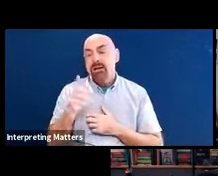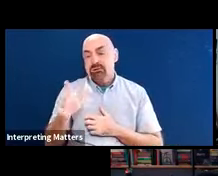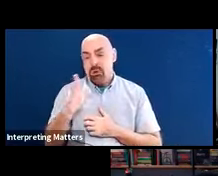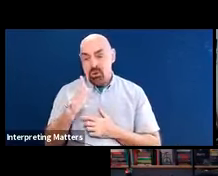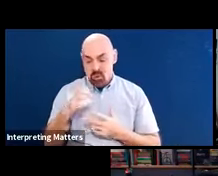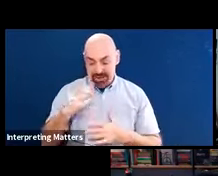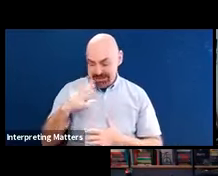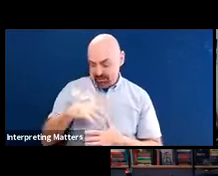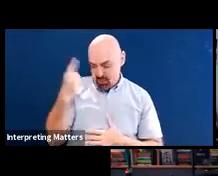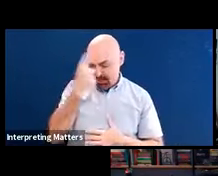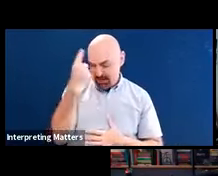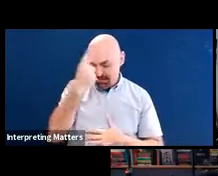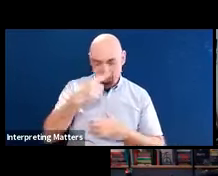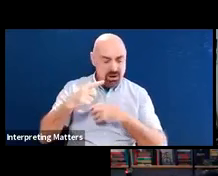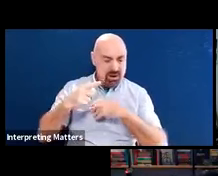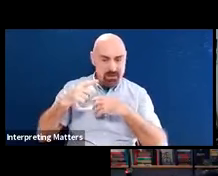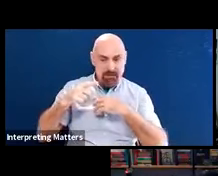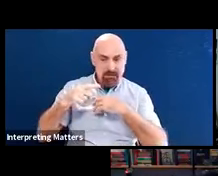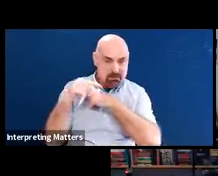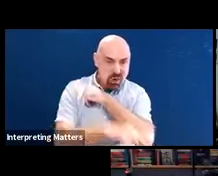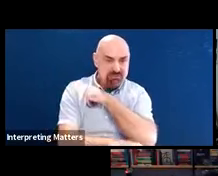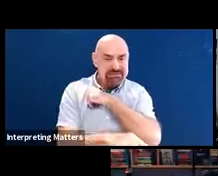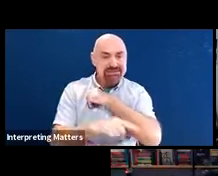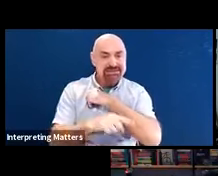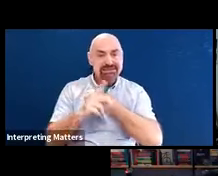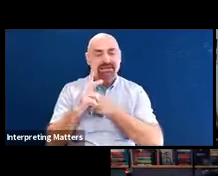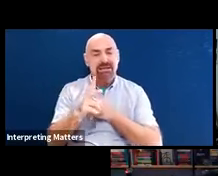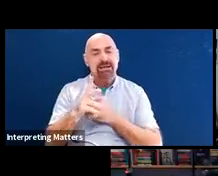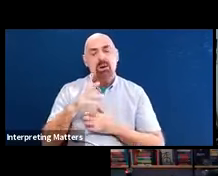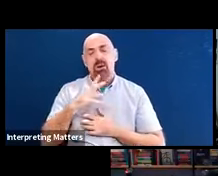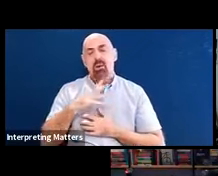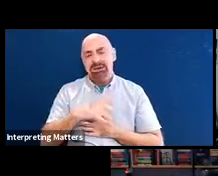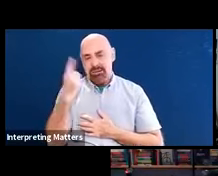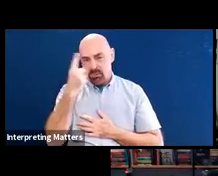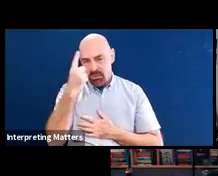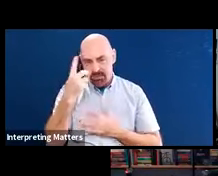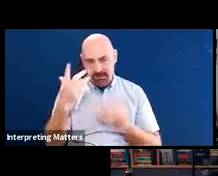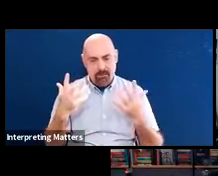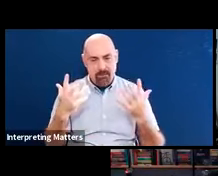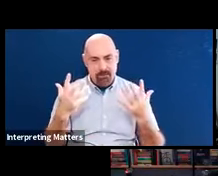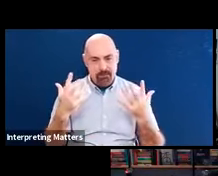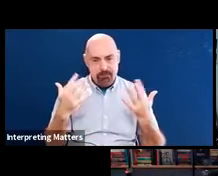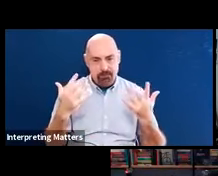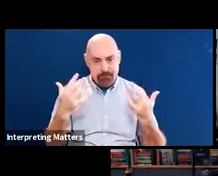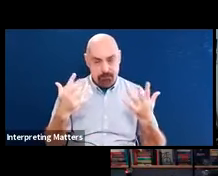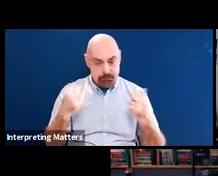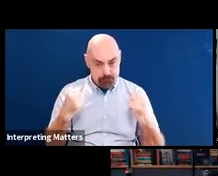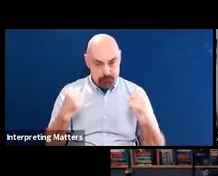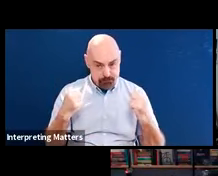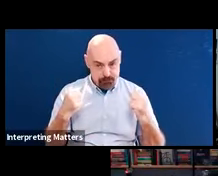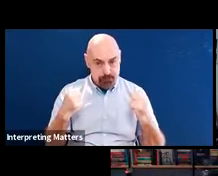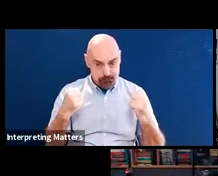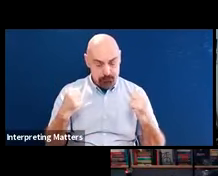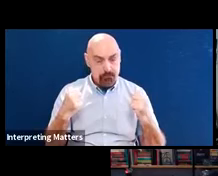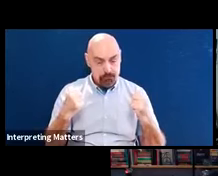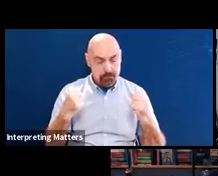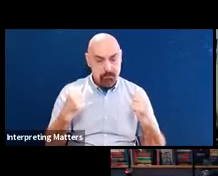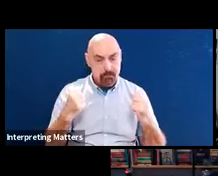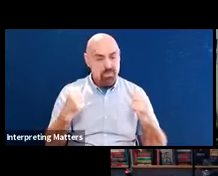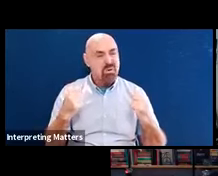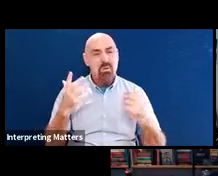have been, part of that is going to be a decline in the sort of the concentrations